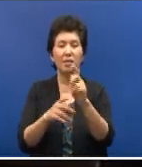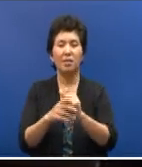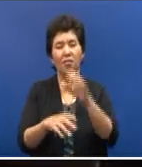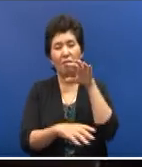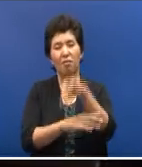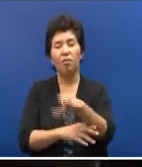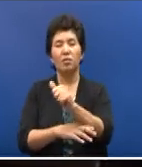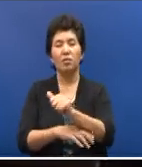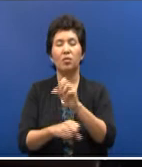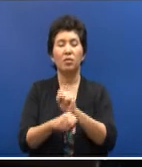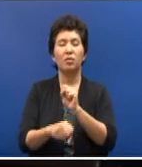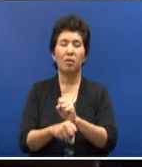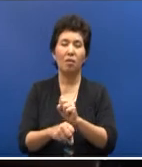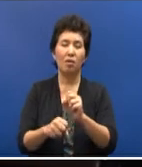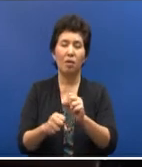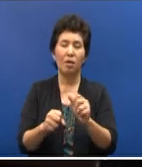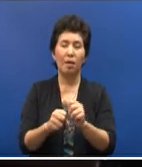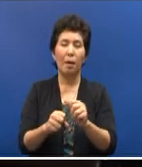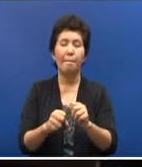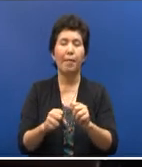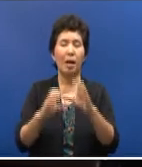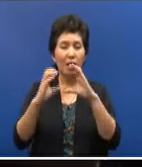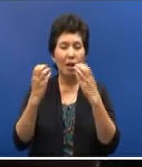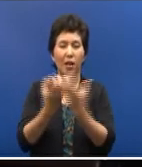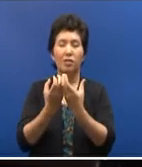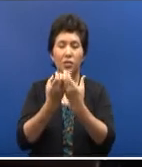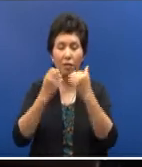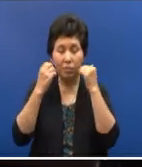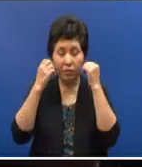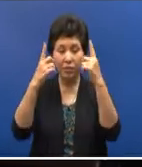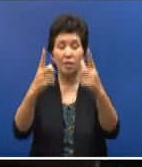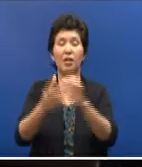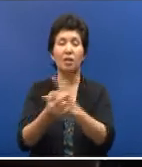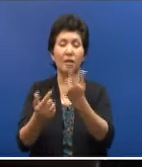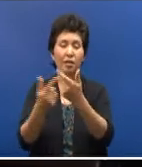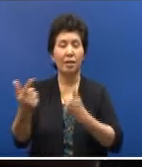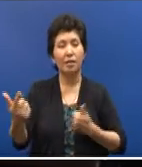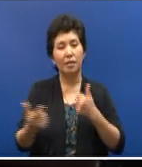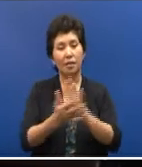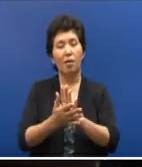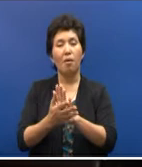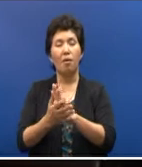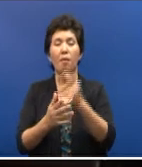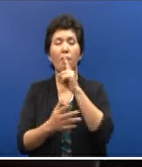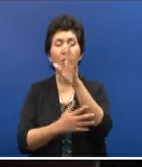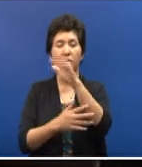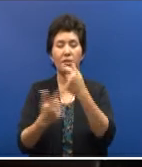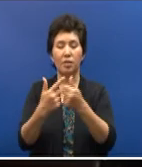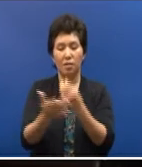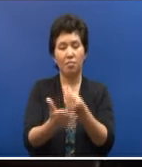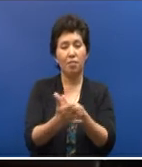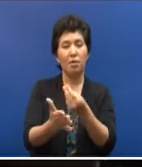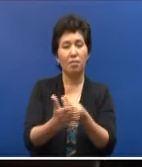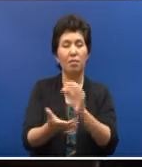false consciousness, okay, false class consciousness, okay, woven from the lies and false promises of the